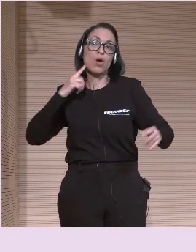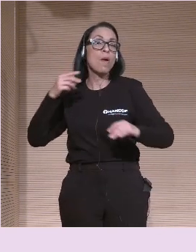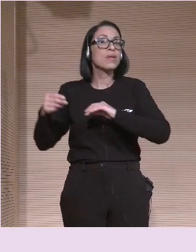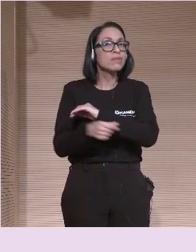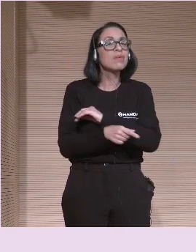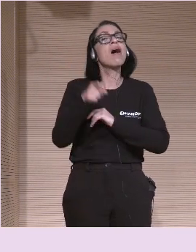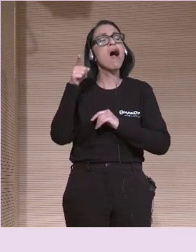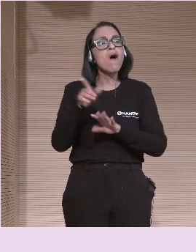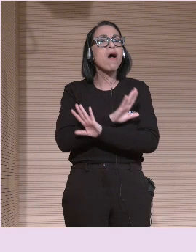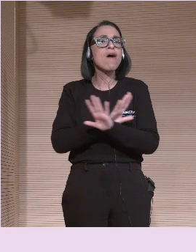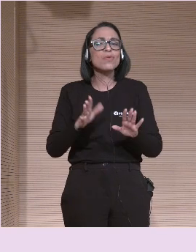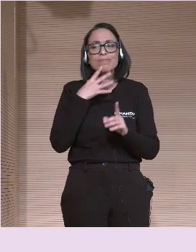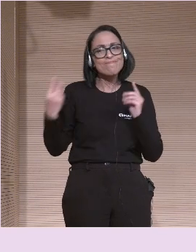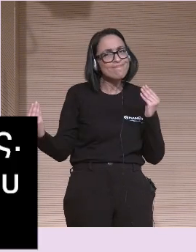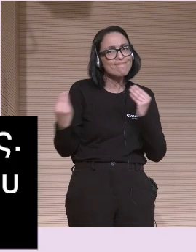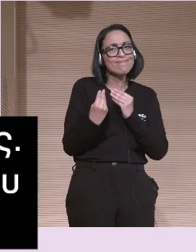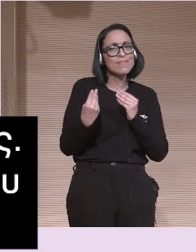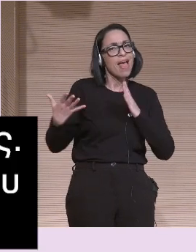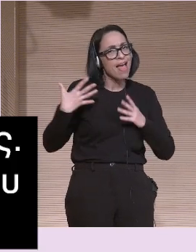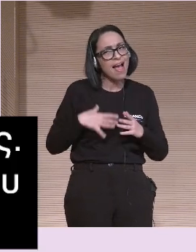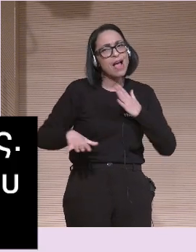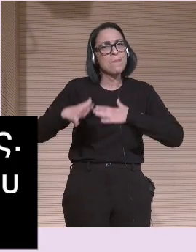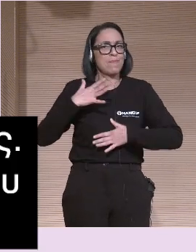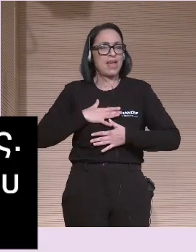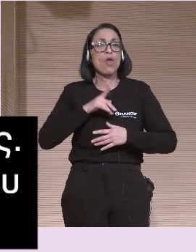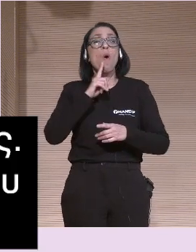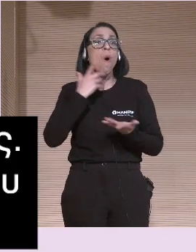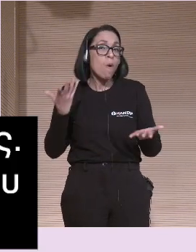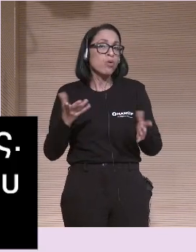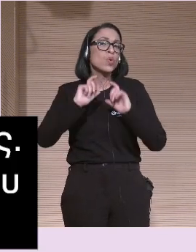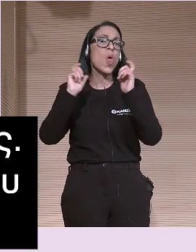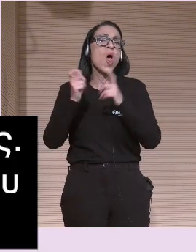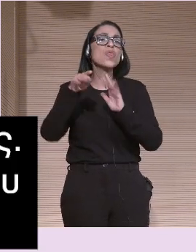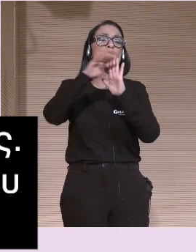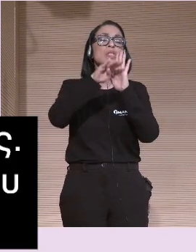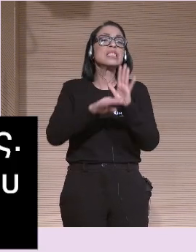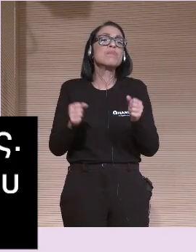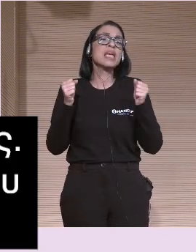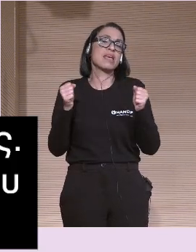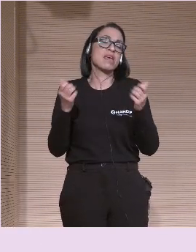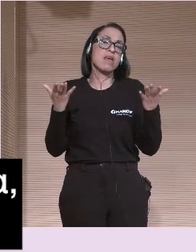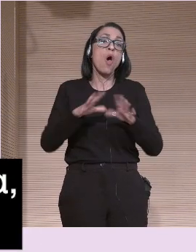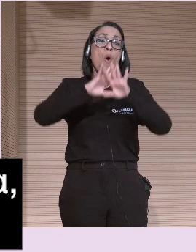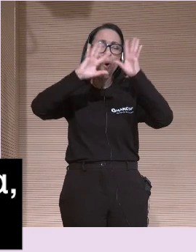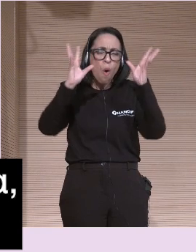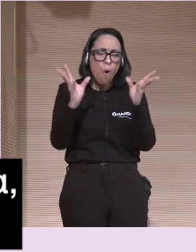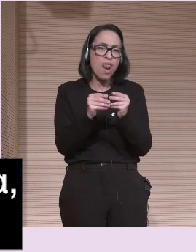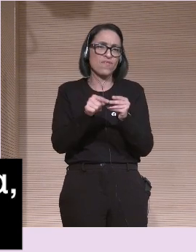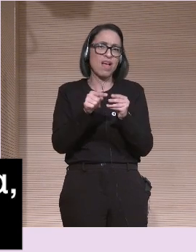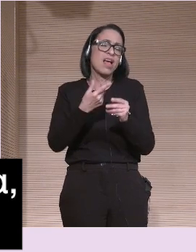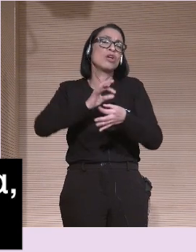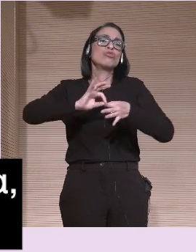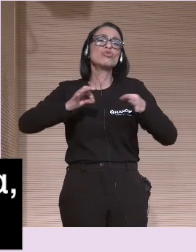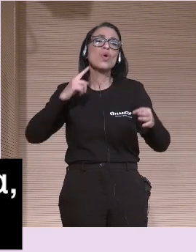and closest to our hearts, like the National Health Service. These are huge migration stories, and actually there is a British design icon designed by a migrant,